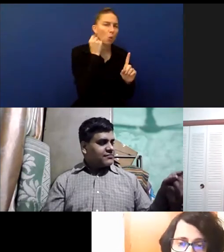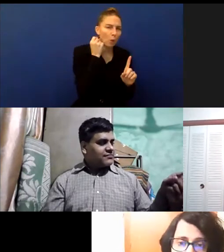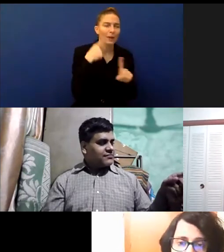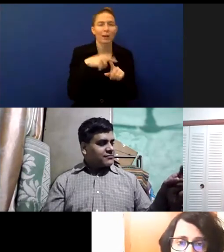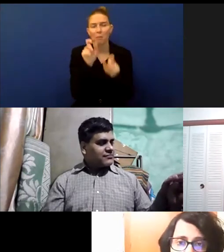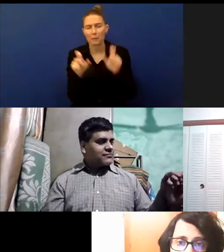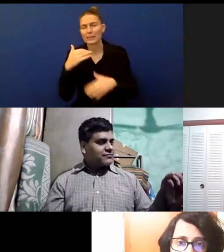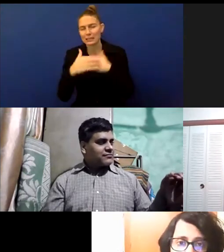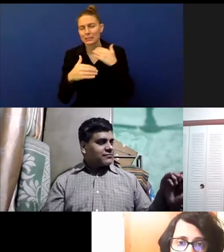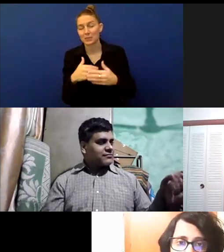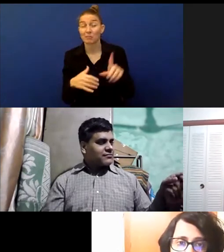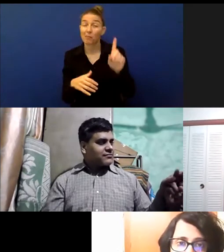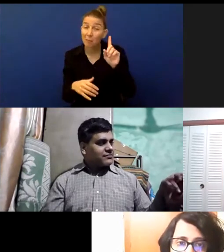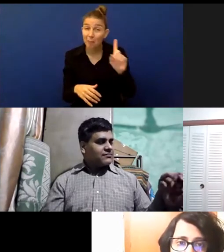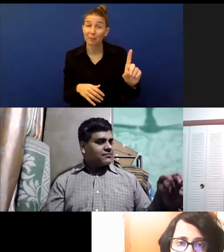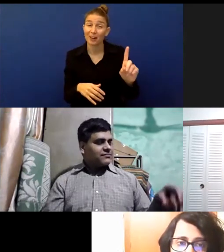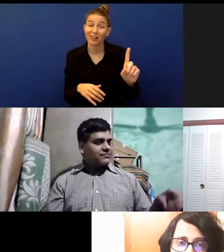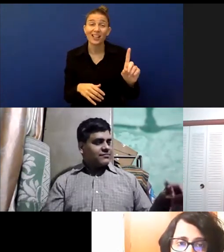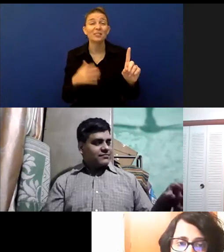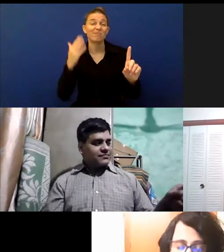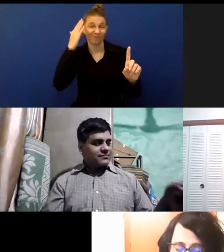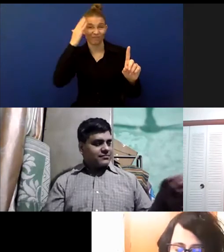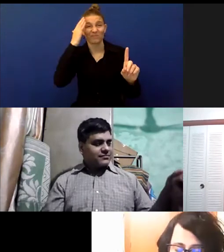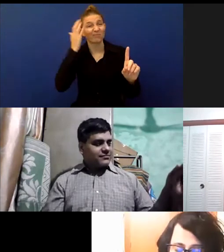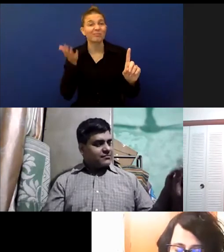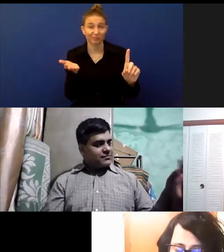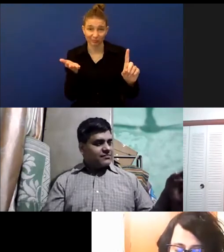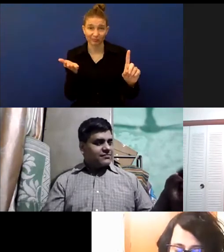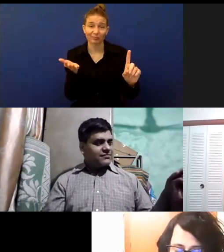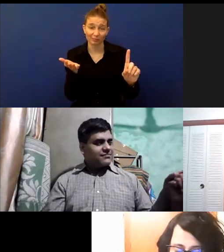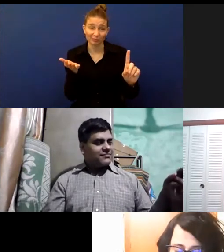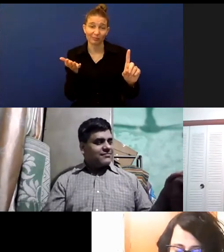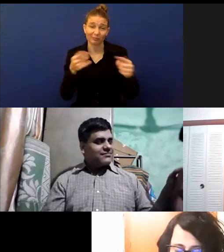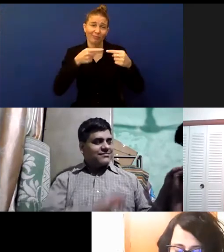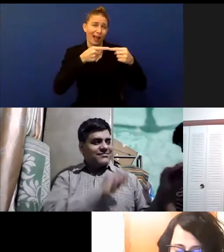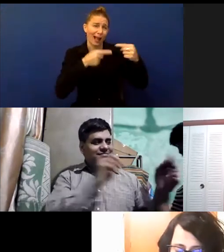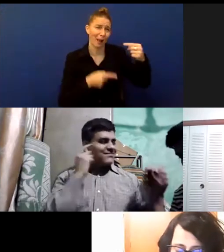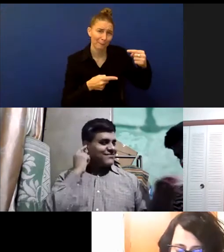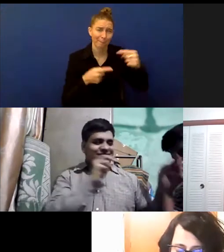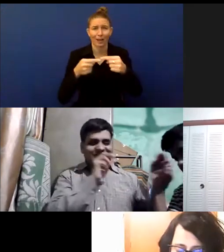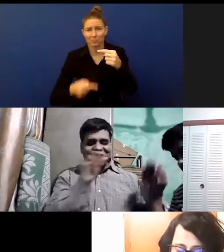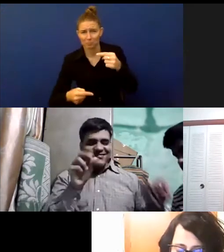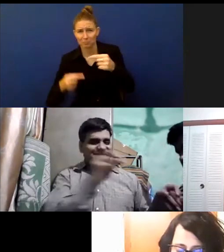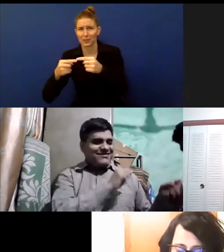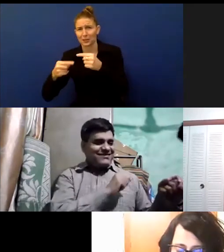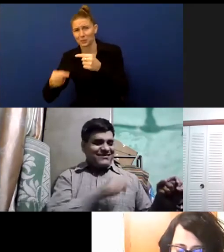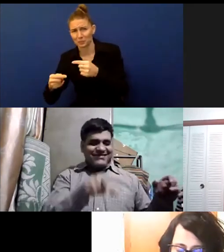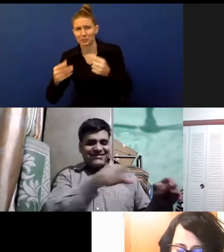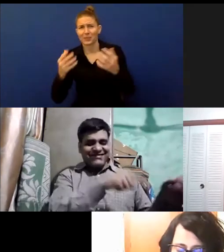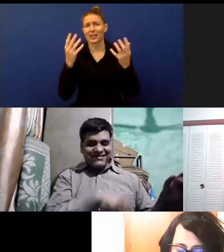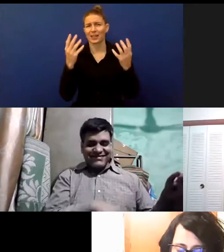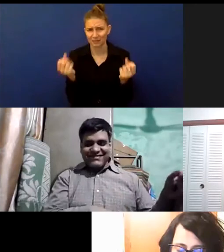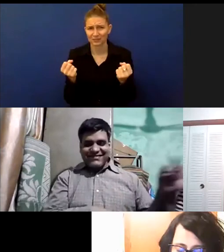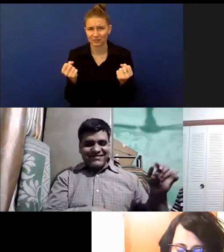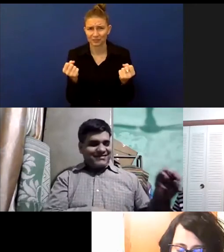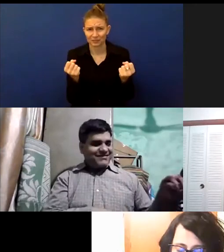disability. However, we know that we still have different gaps, but we know that we are in